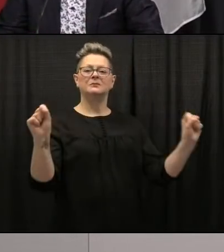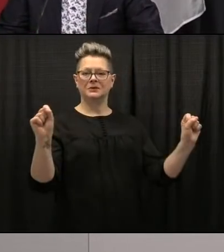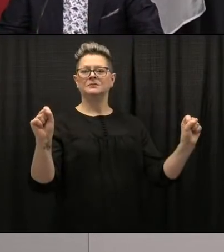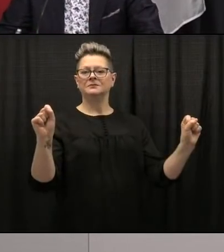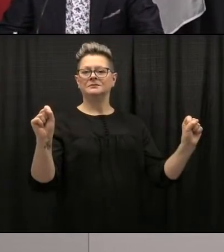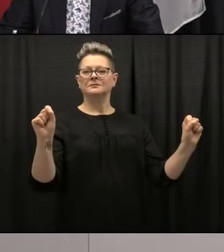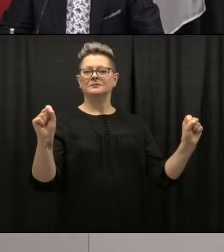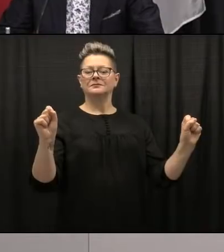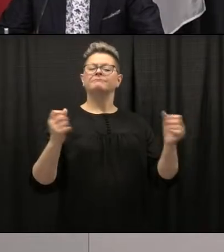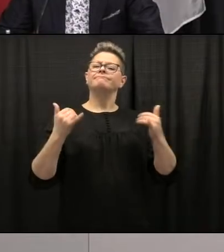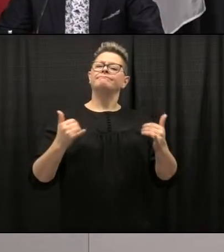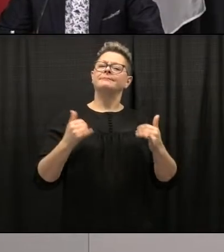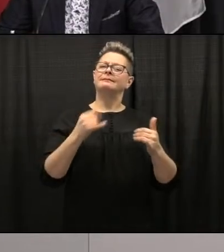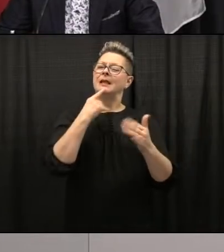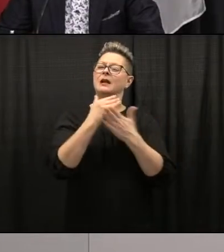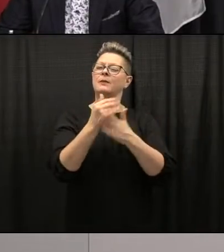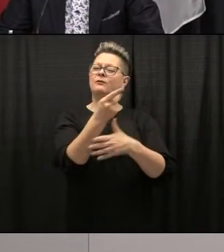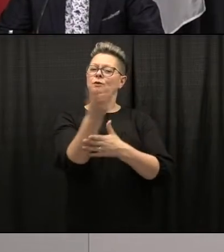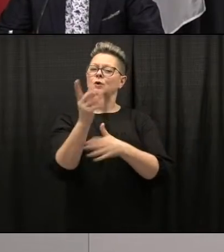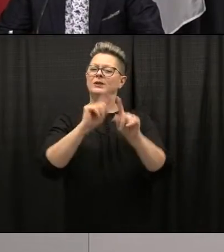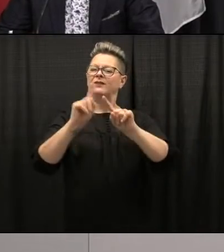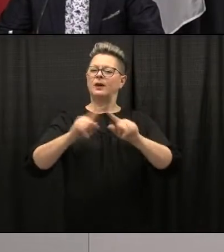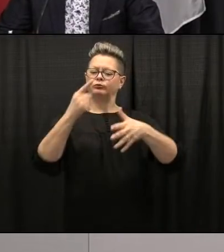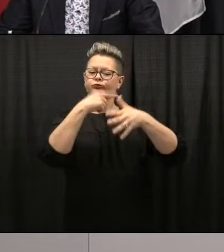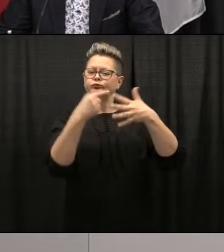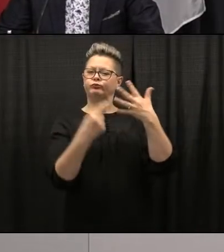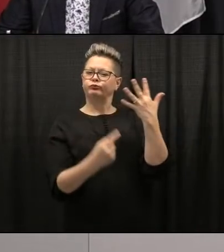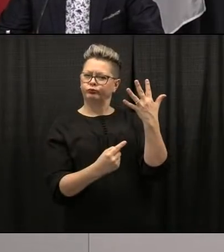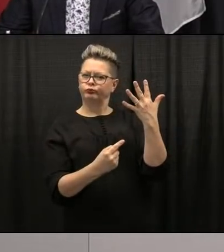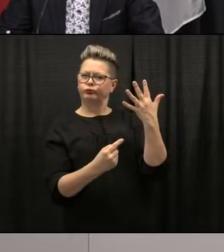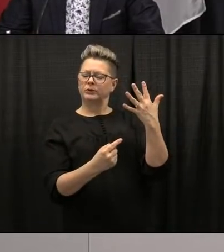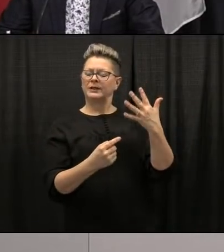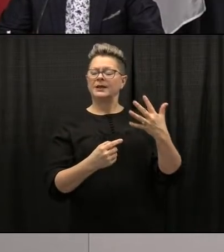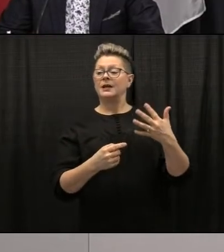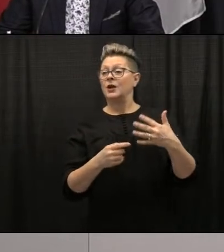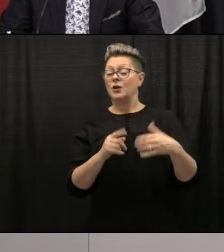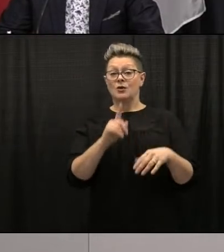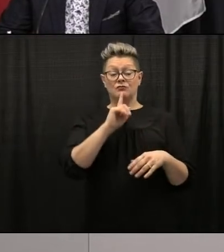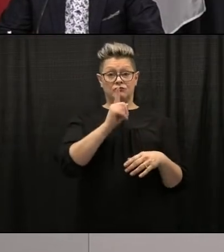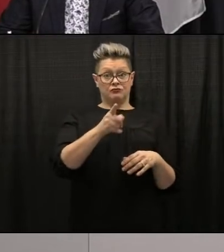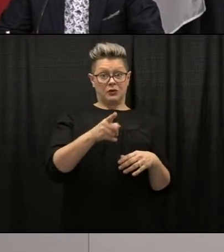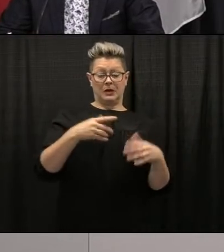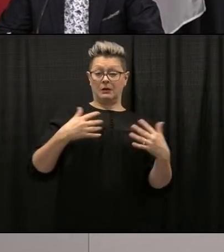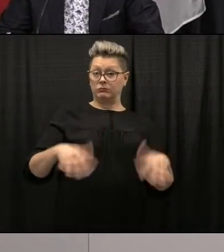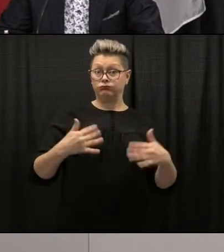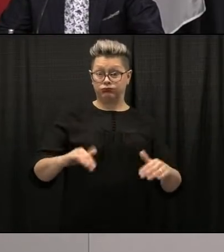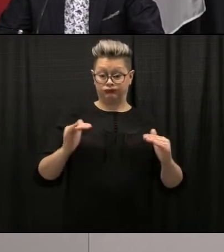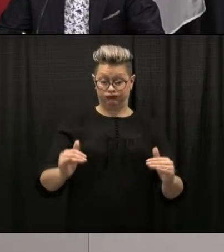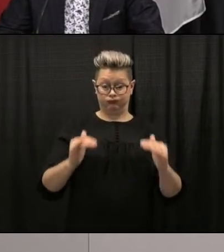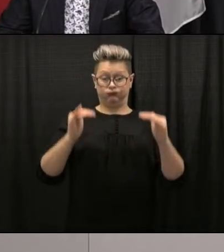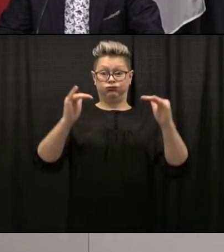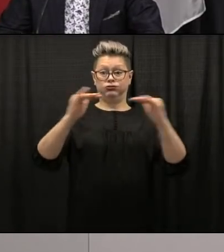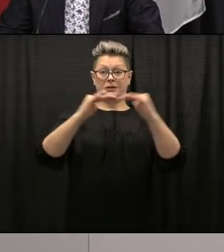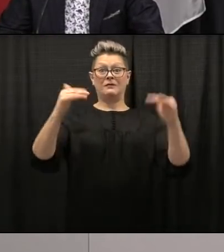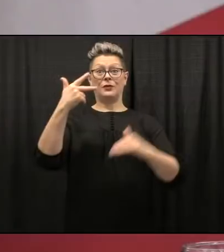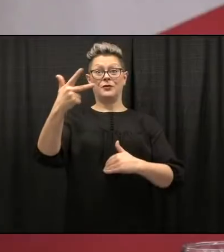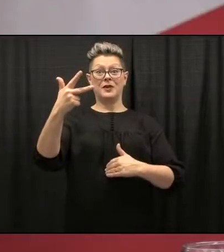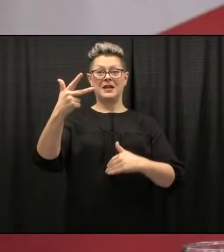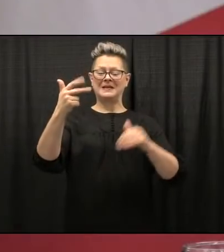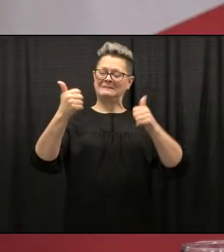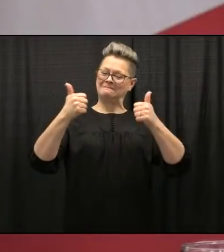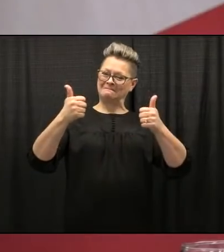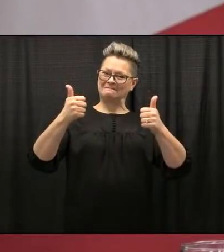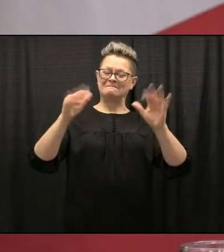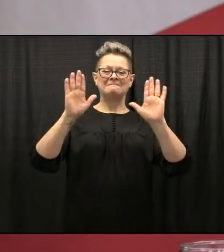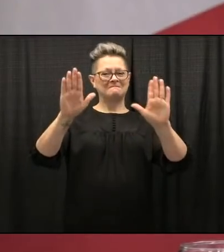cover a few areas. I think it's really encouraging to see the change in alert levels today as we take another